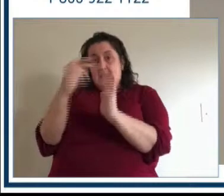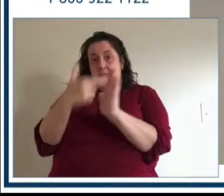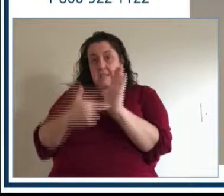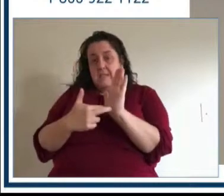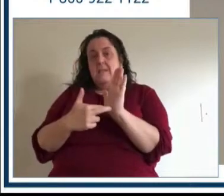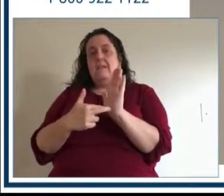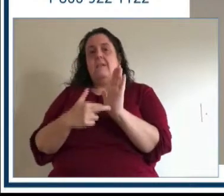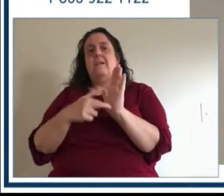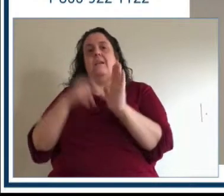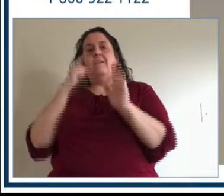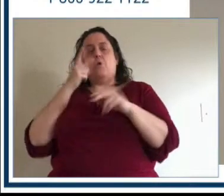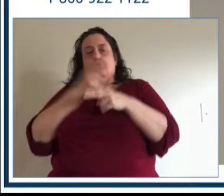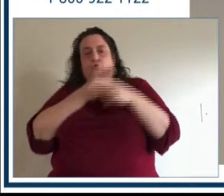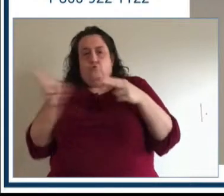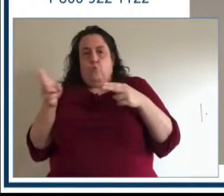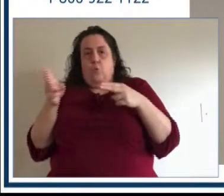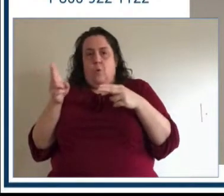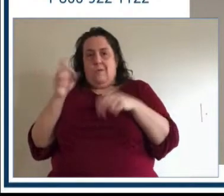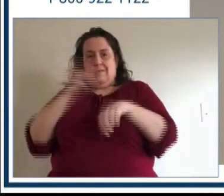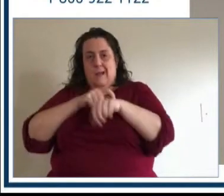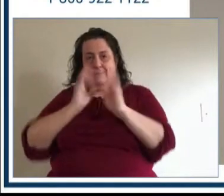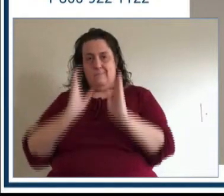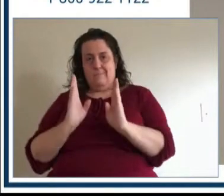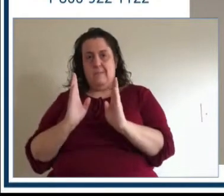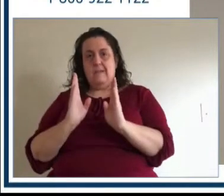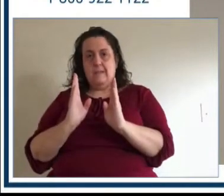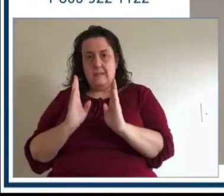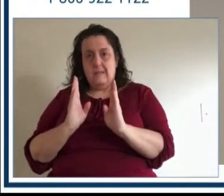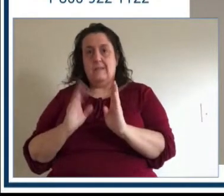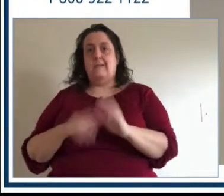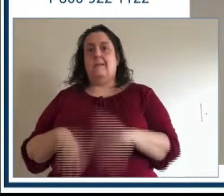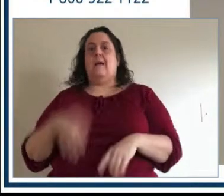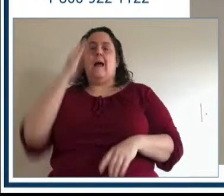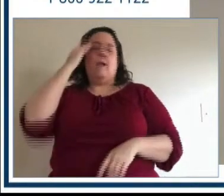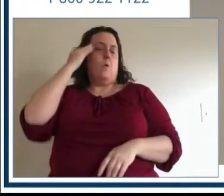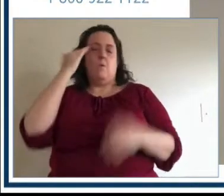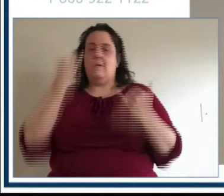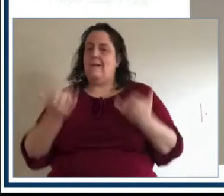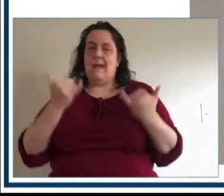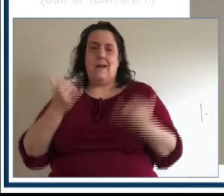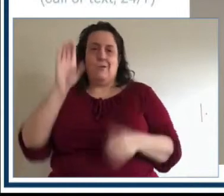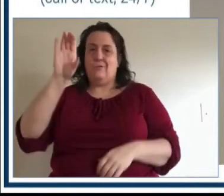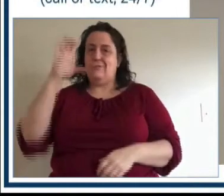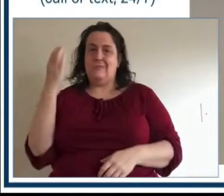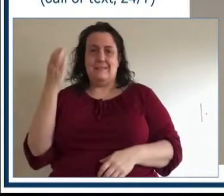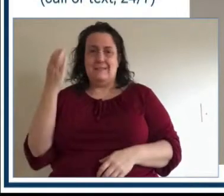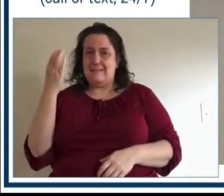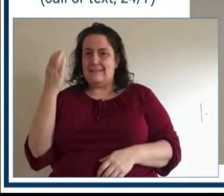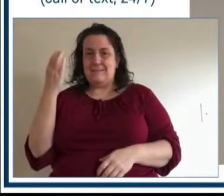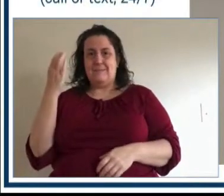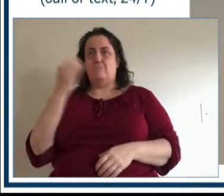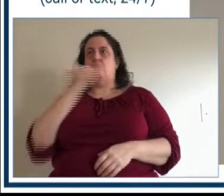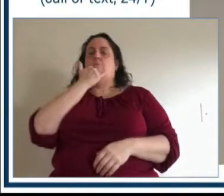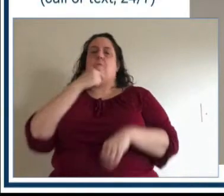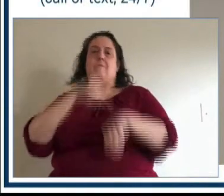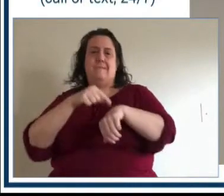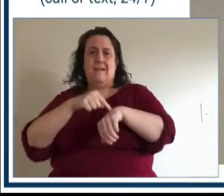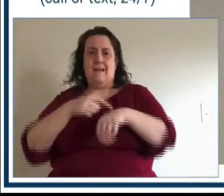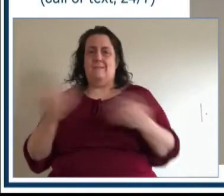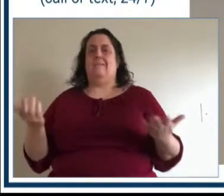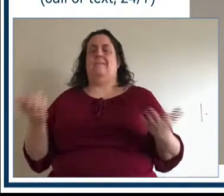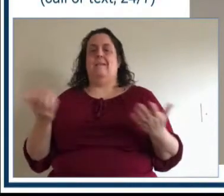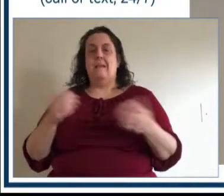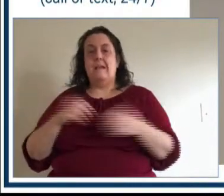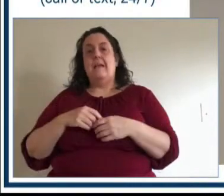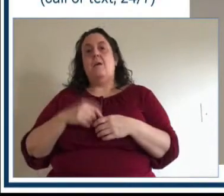the timing couldn't be worse with the holidays around the corner. We just seem to be getting some sense of normalcy back into our lives,